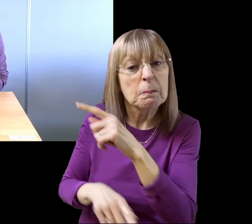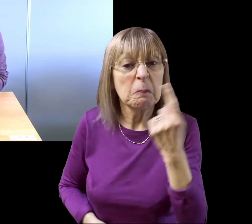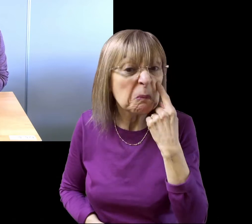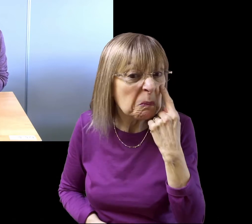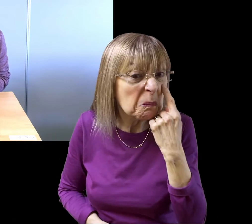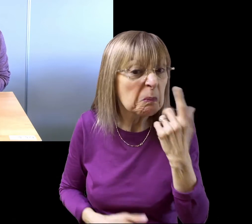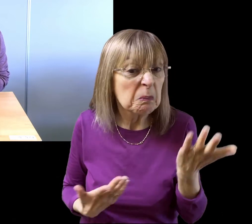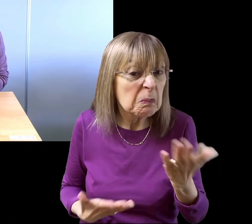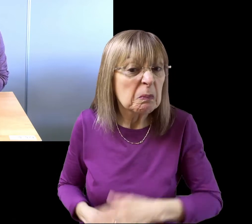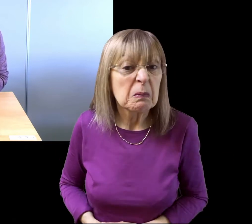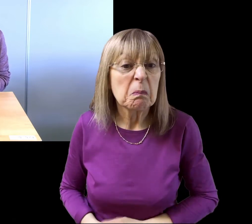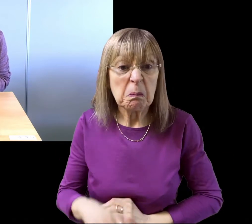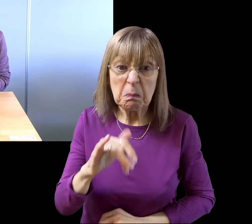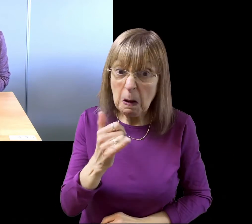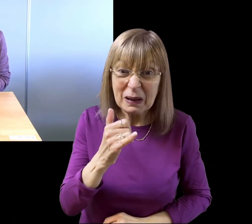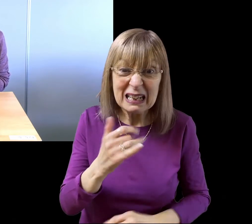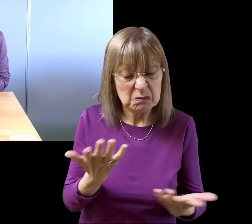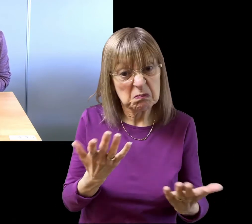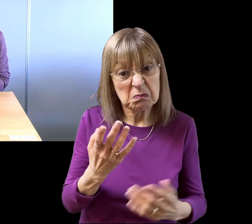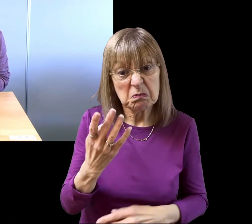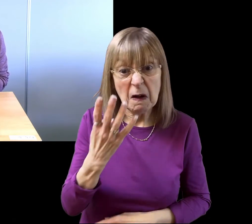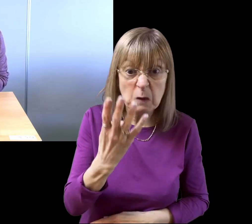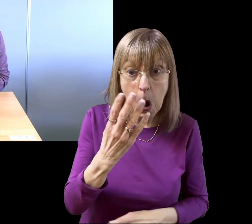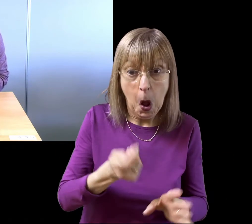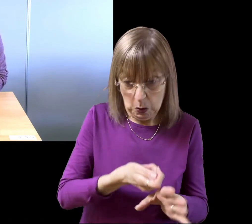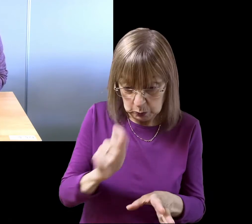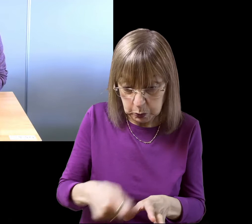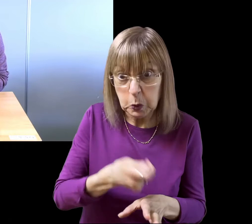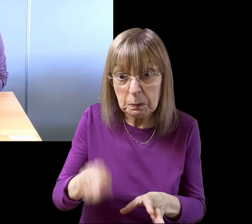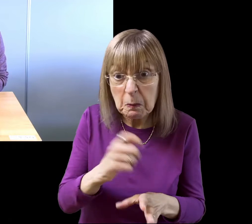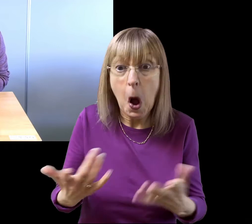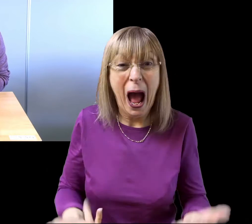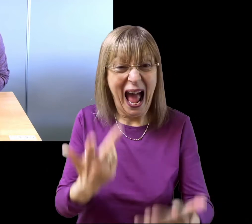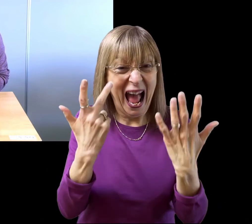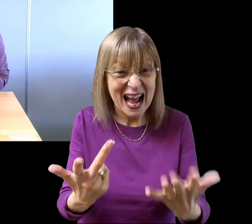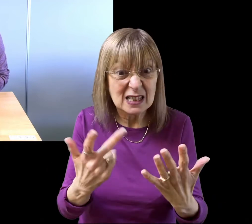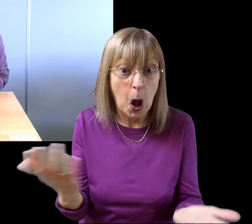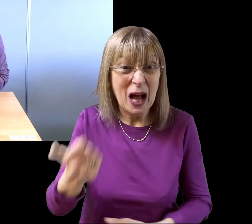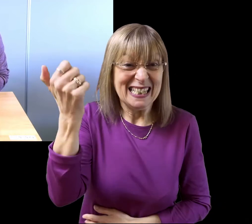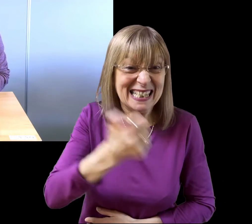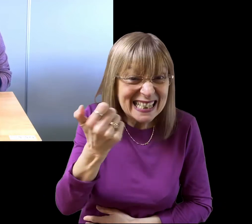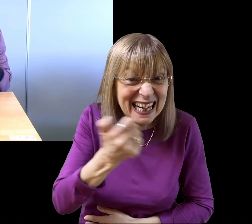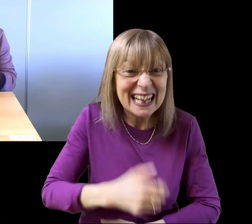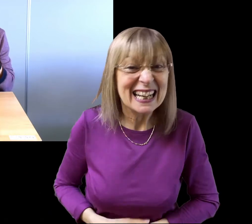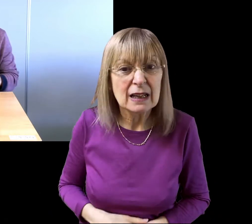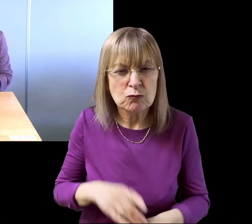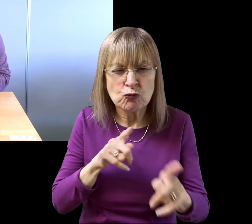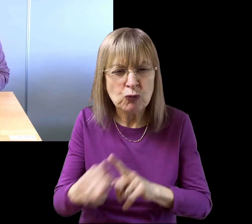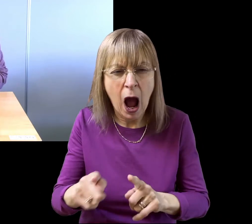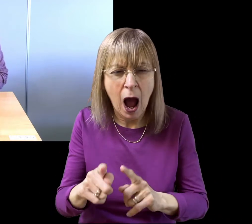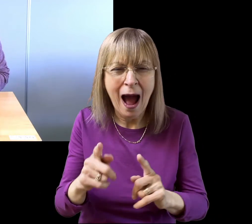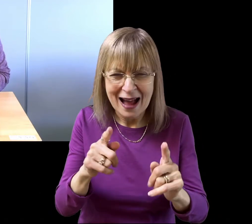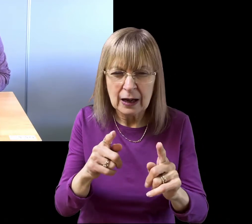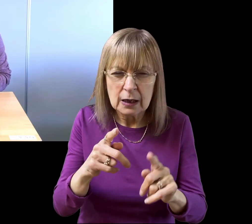shop, and work out maybe it's 4 scoops or 8 scoops or 16 scoops that fills up a bag. Try and go as close to one